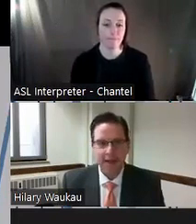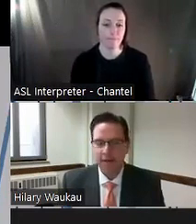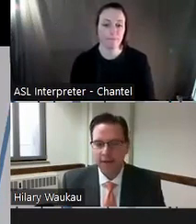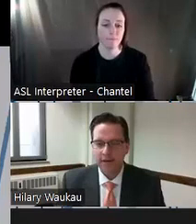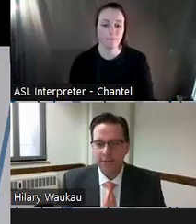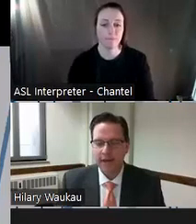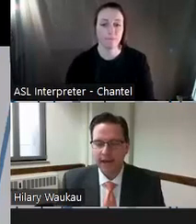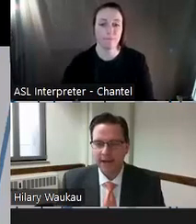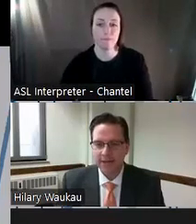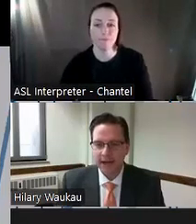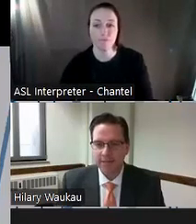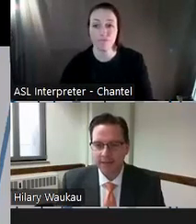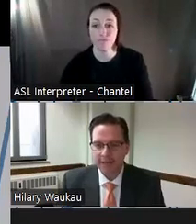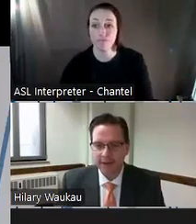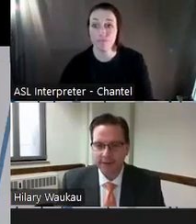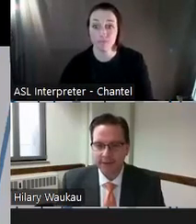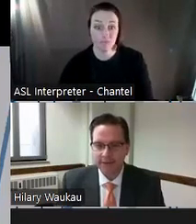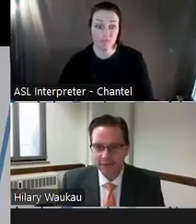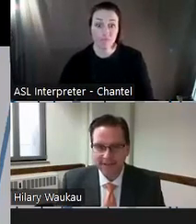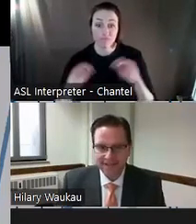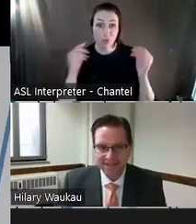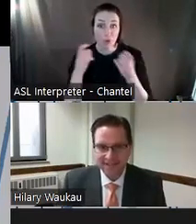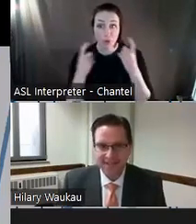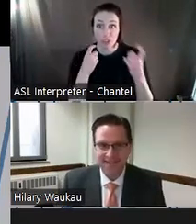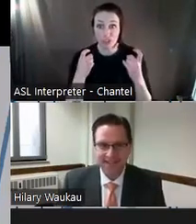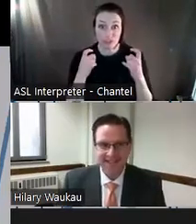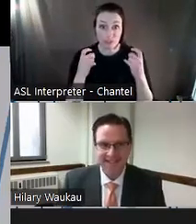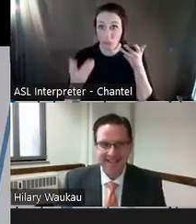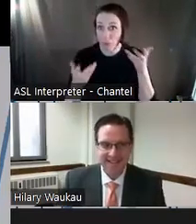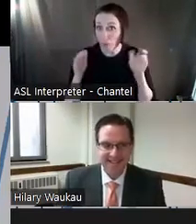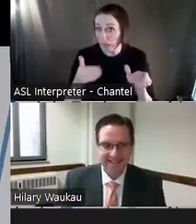Okay, did we do that good a job? No one's got questions?